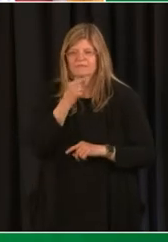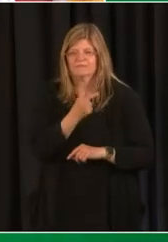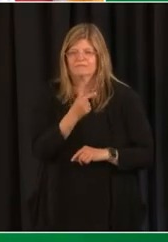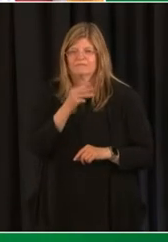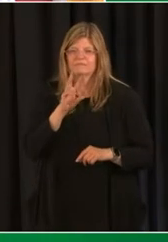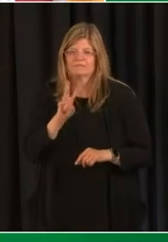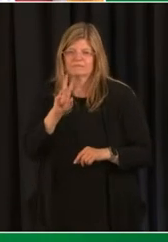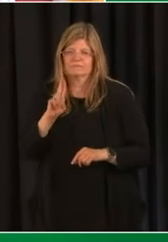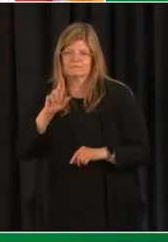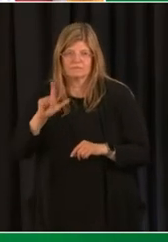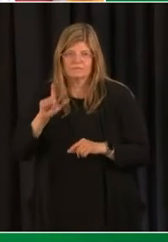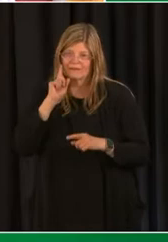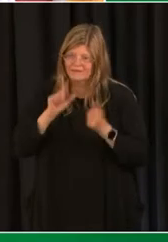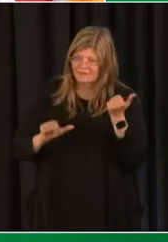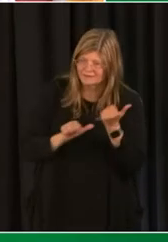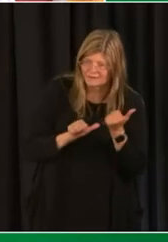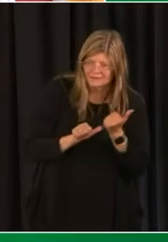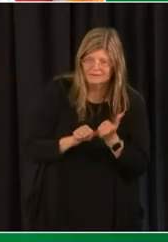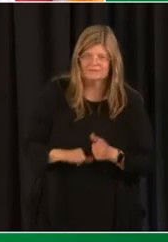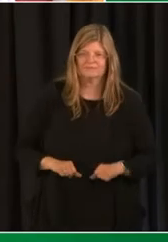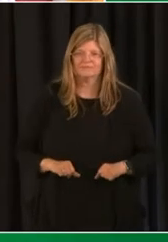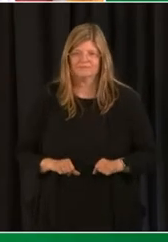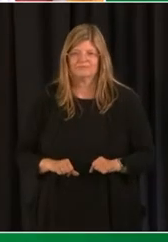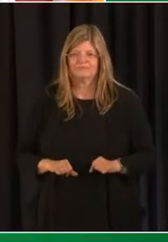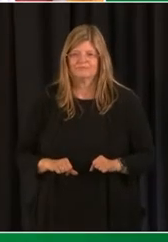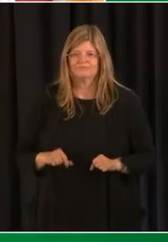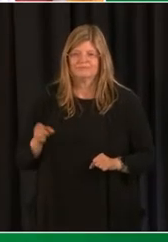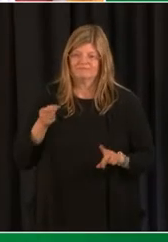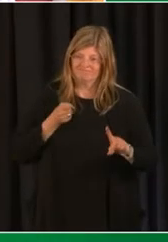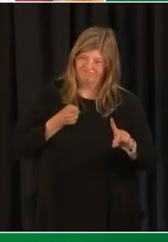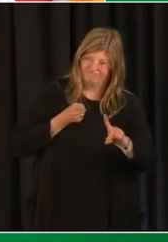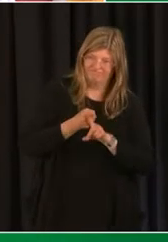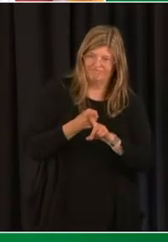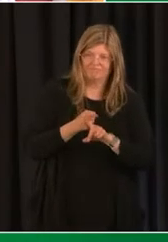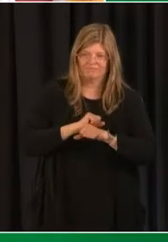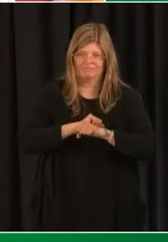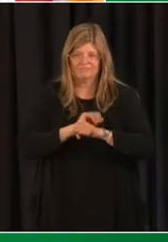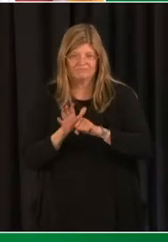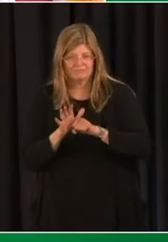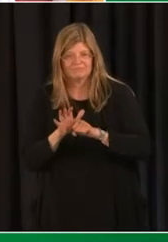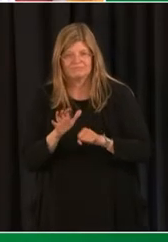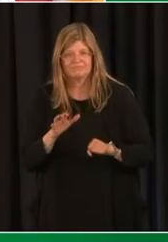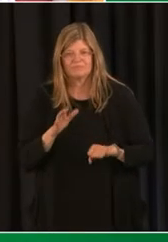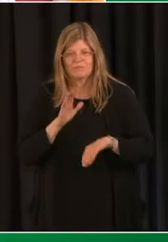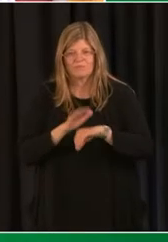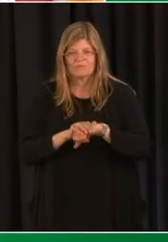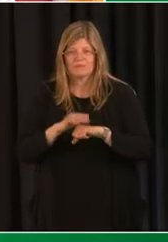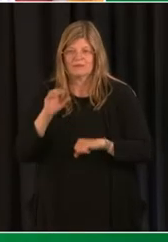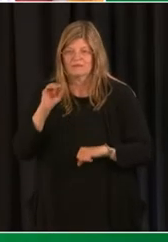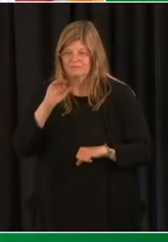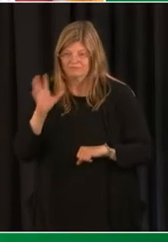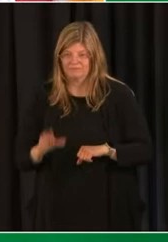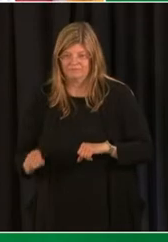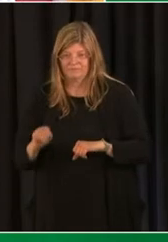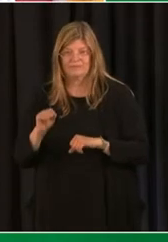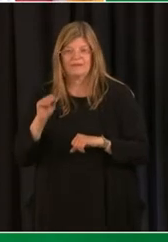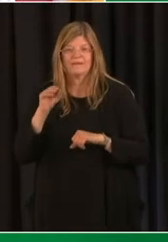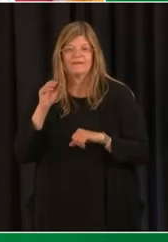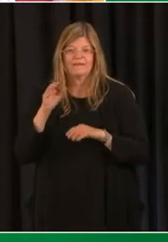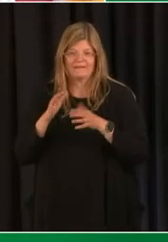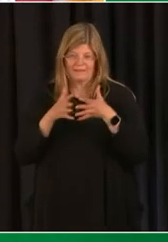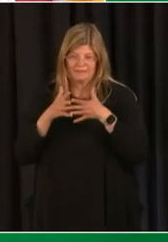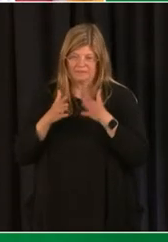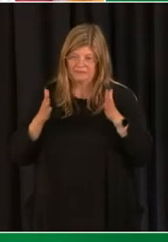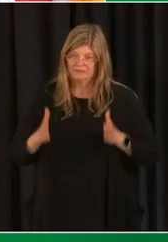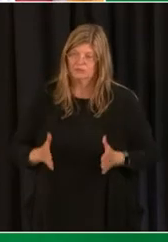help. The devastating and disproportionate impact of COVID-19 on the African American community has